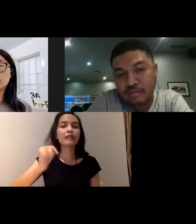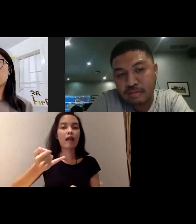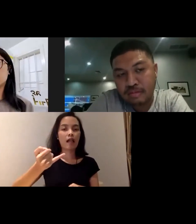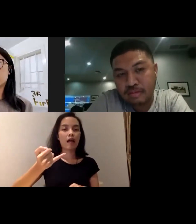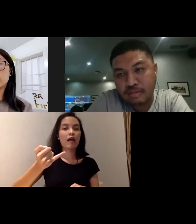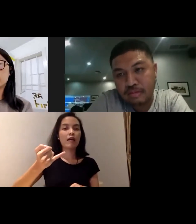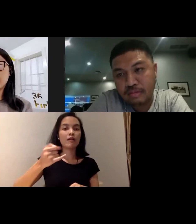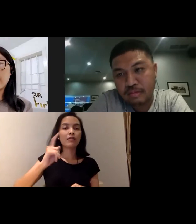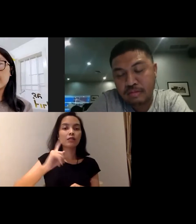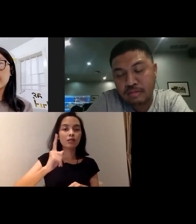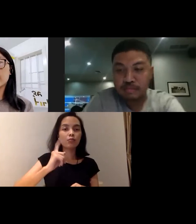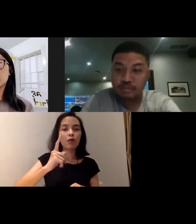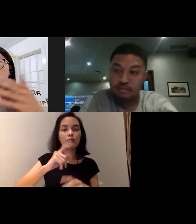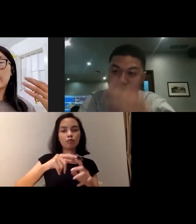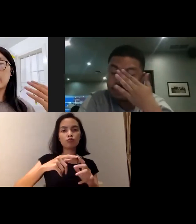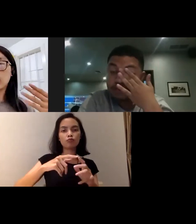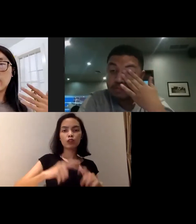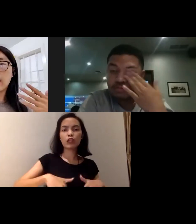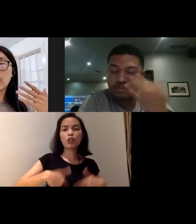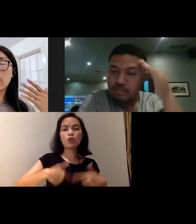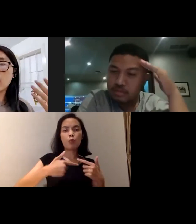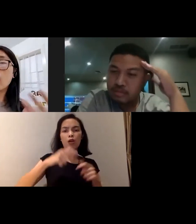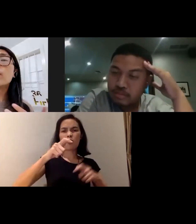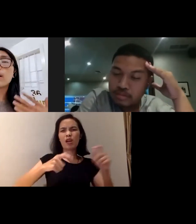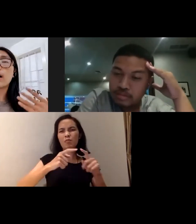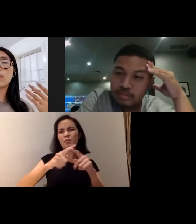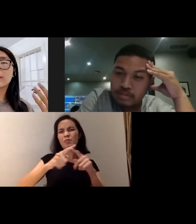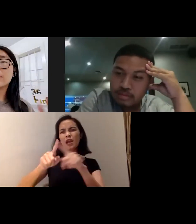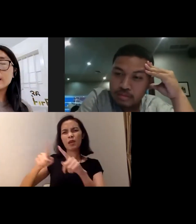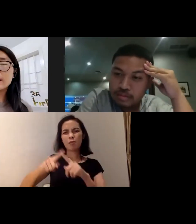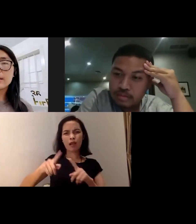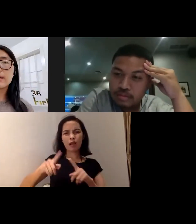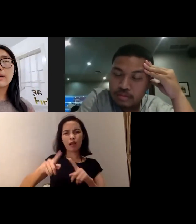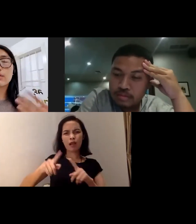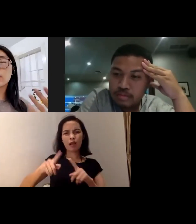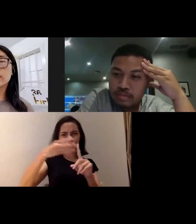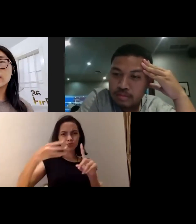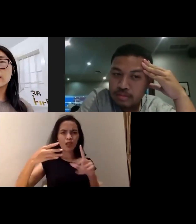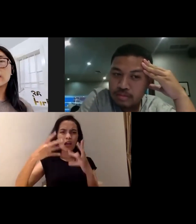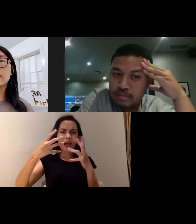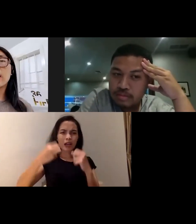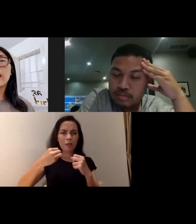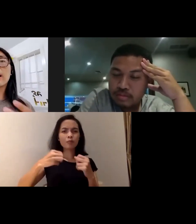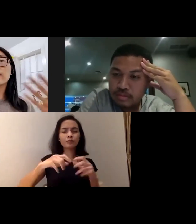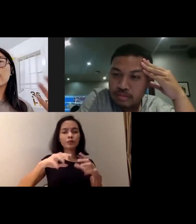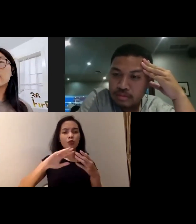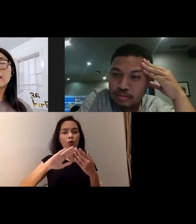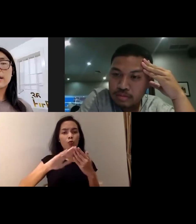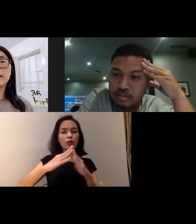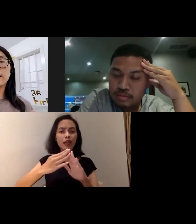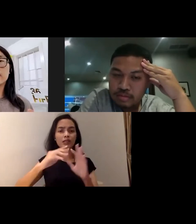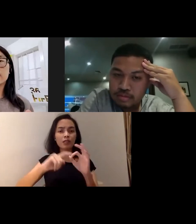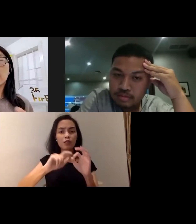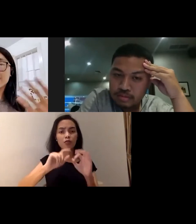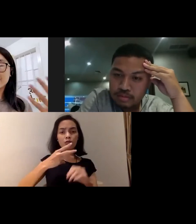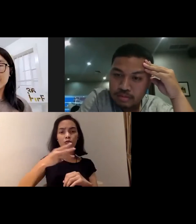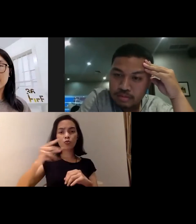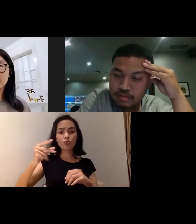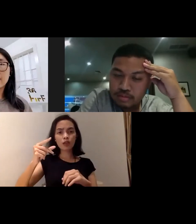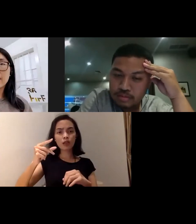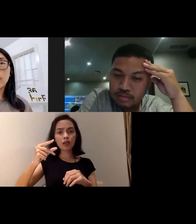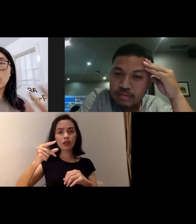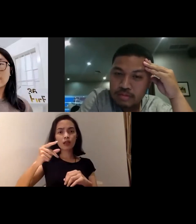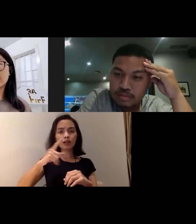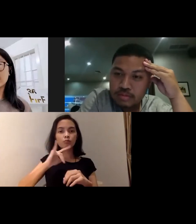different ways to pursue your life, and I hope our community, our queer community, are not